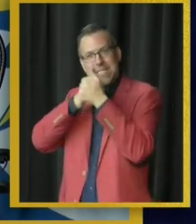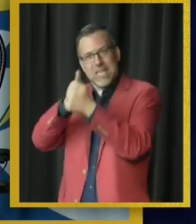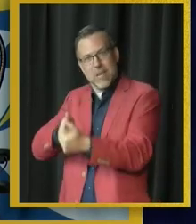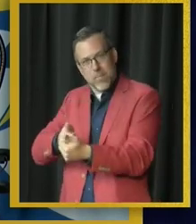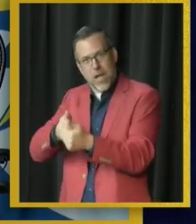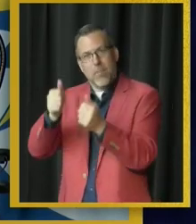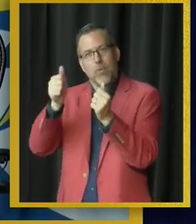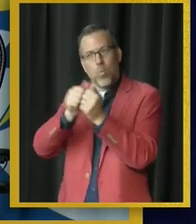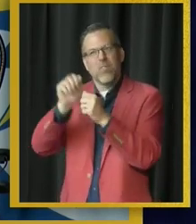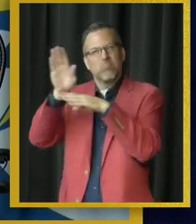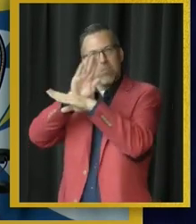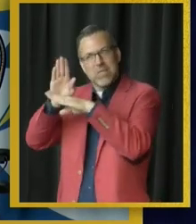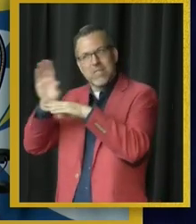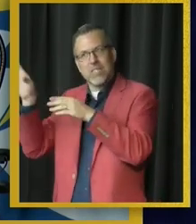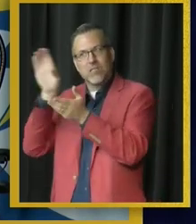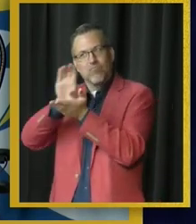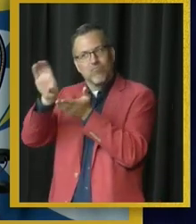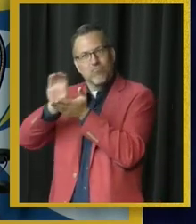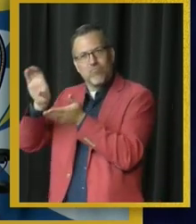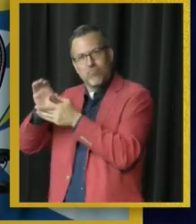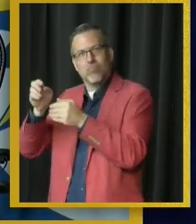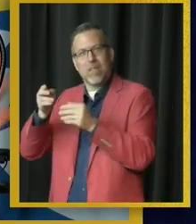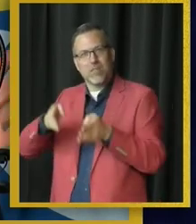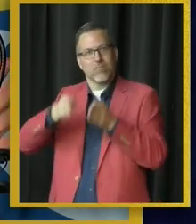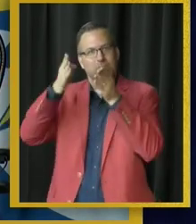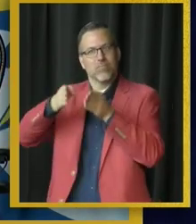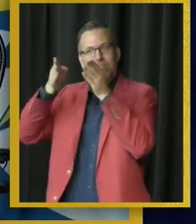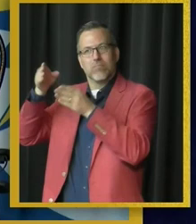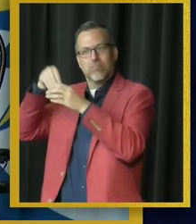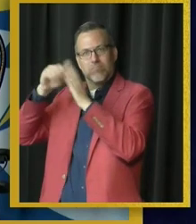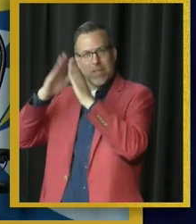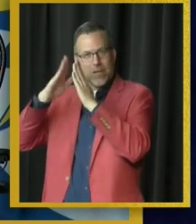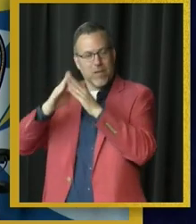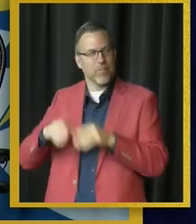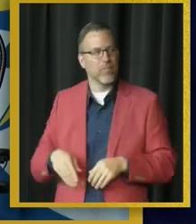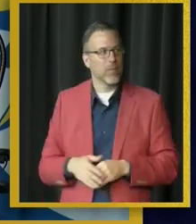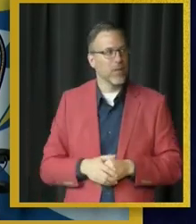sector investments in our skyline. Now,